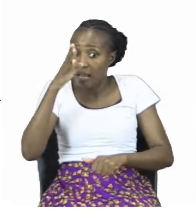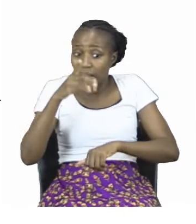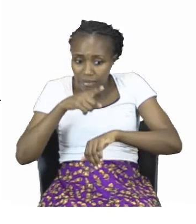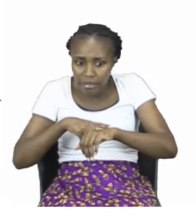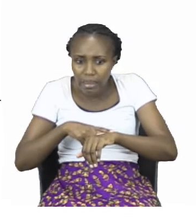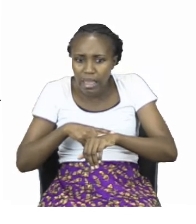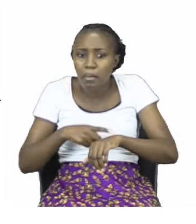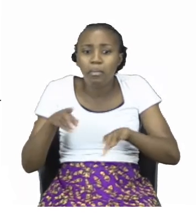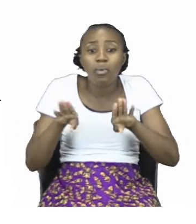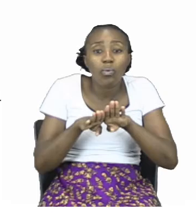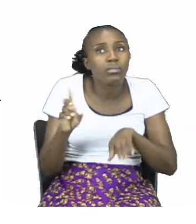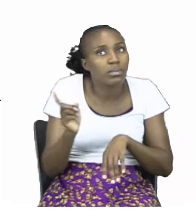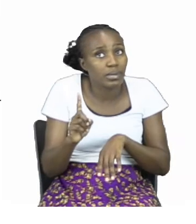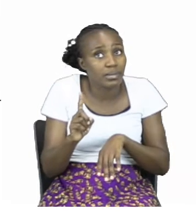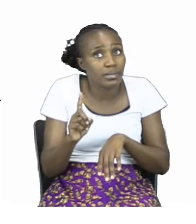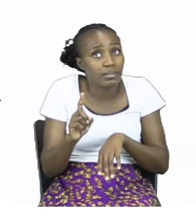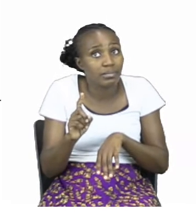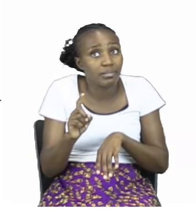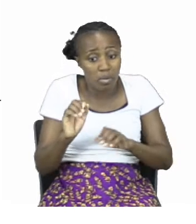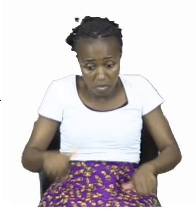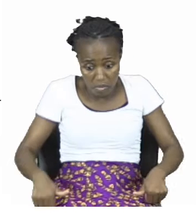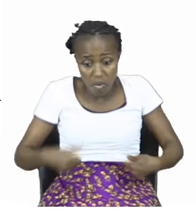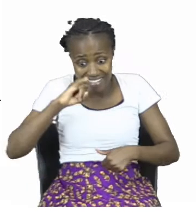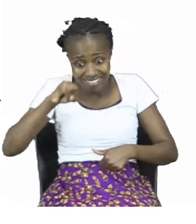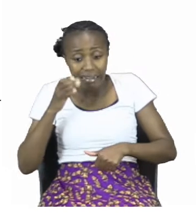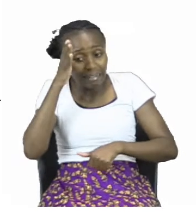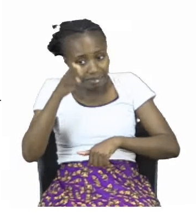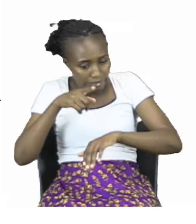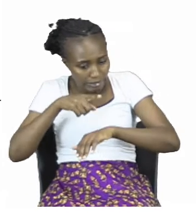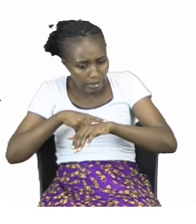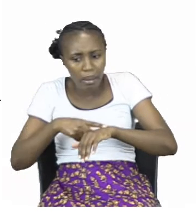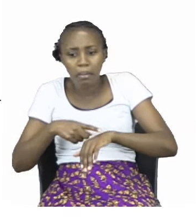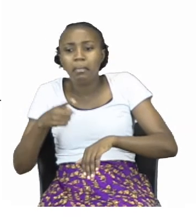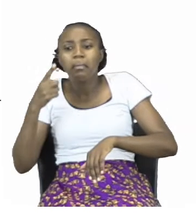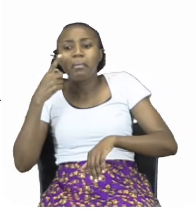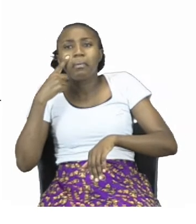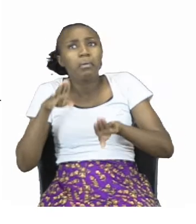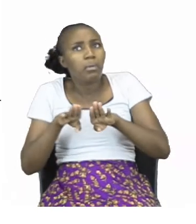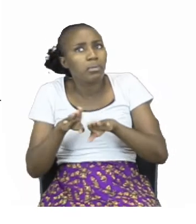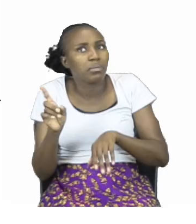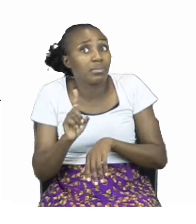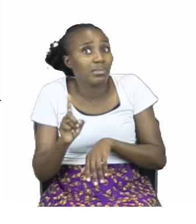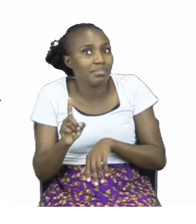time? What should Jack do next time?